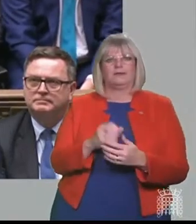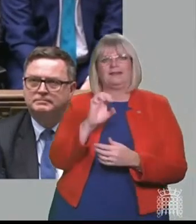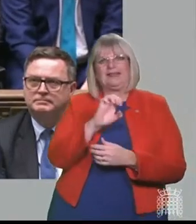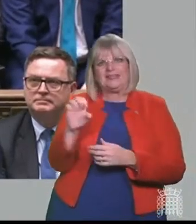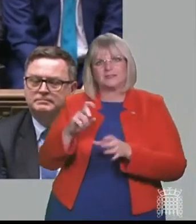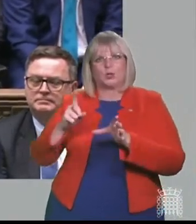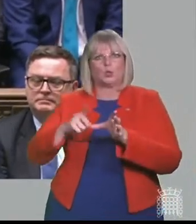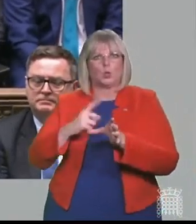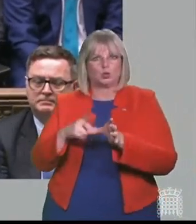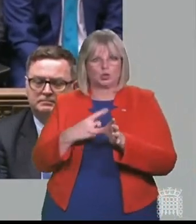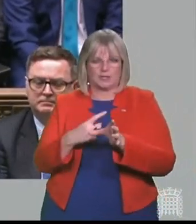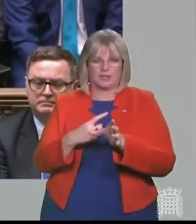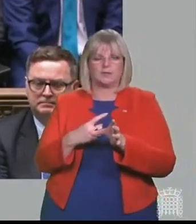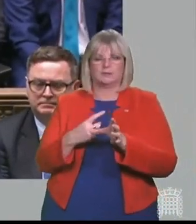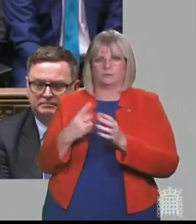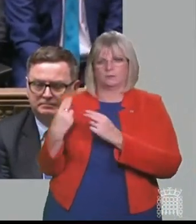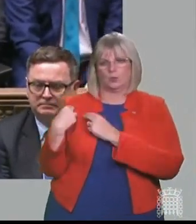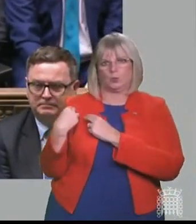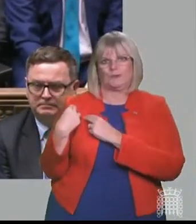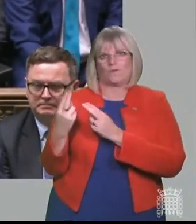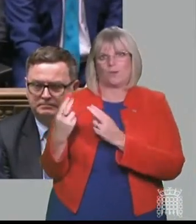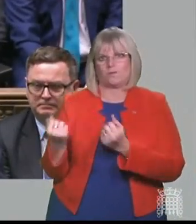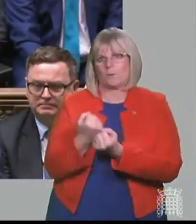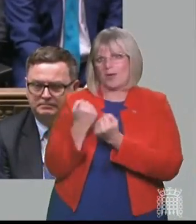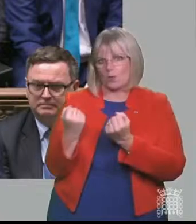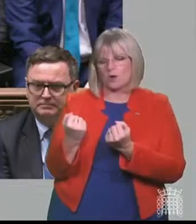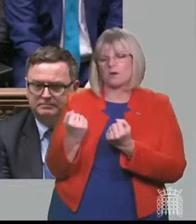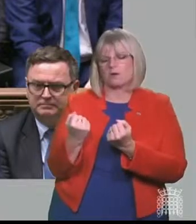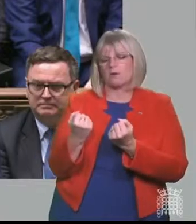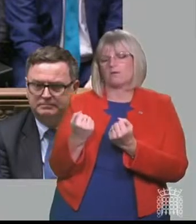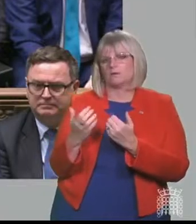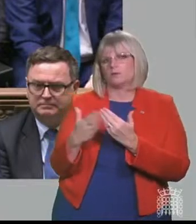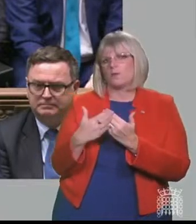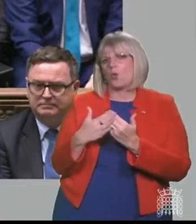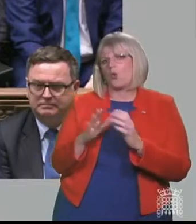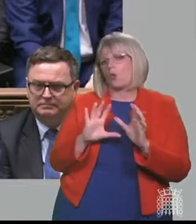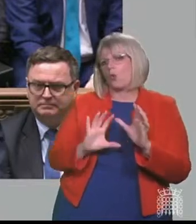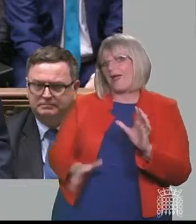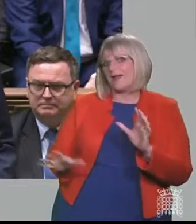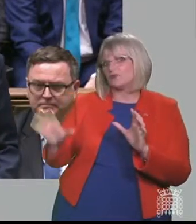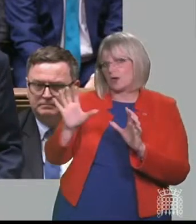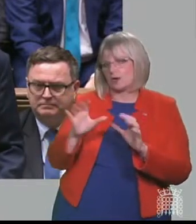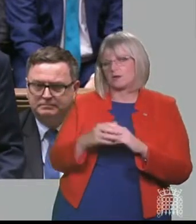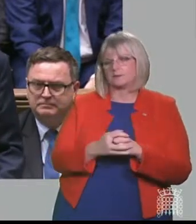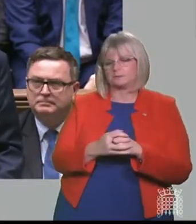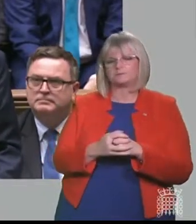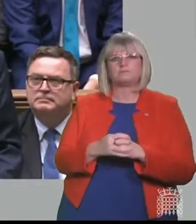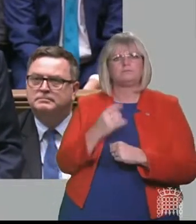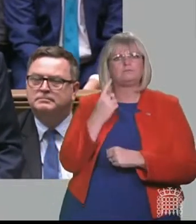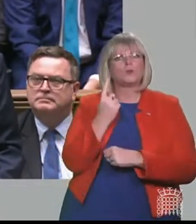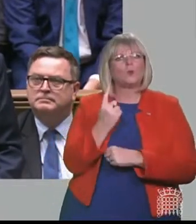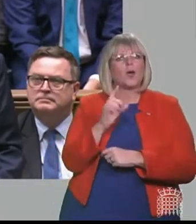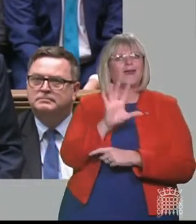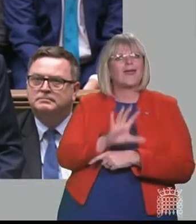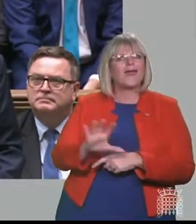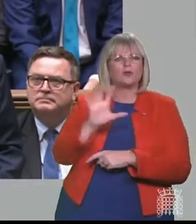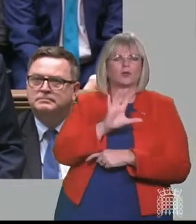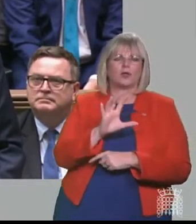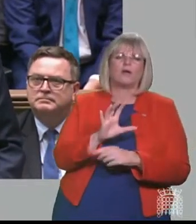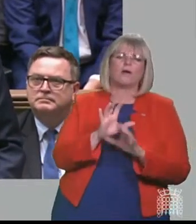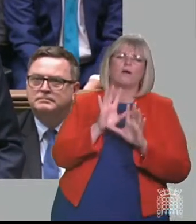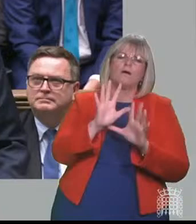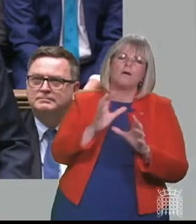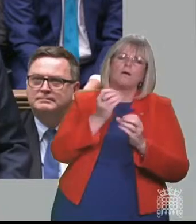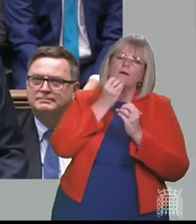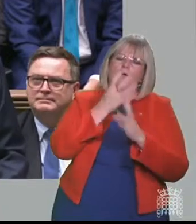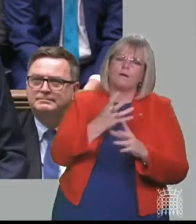devolved powers to even more county areas. One of those areas will be the leafiest and most charming county in the